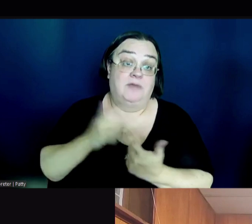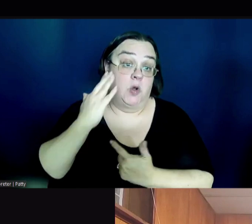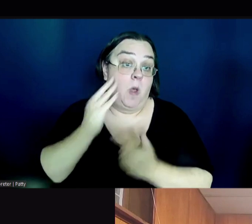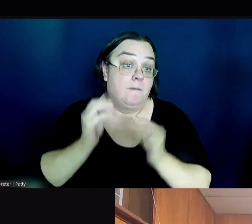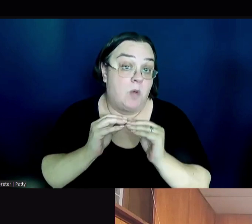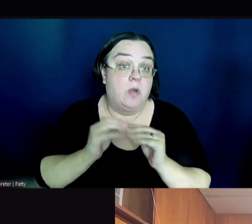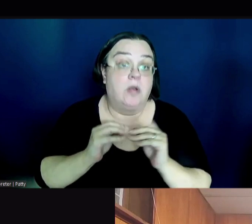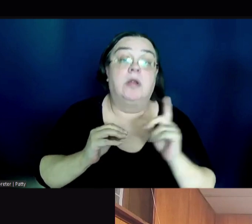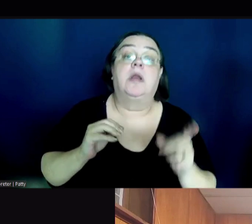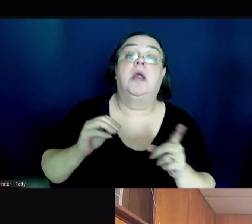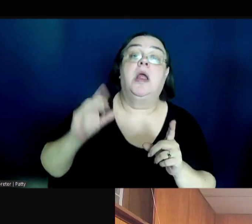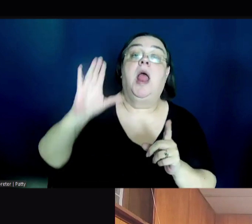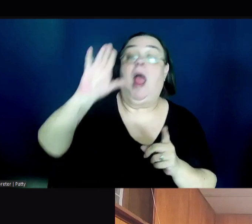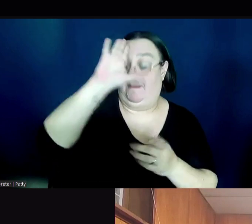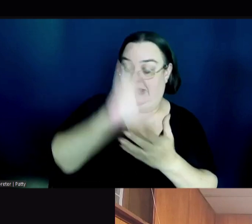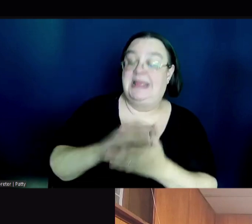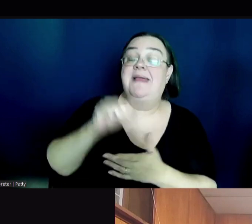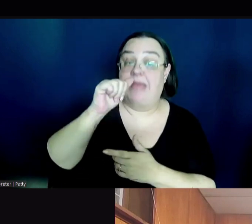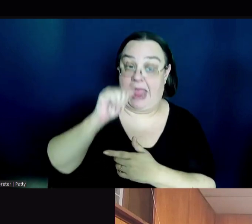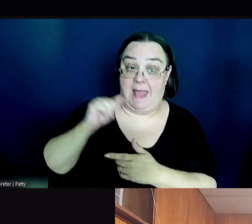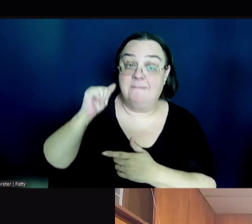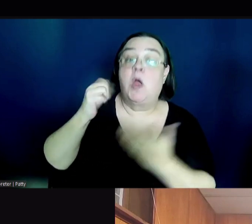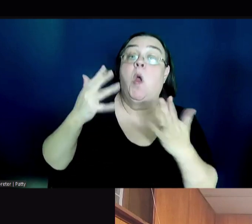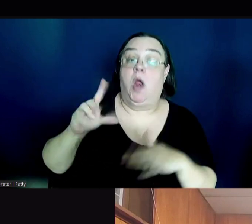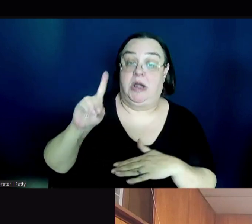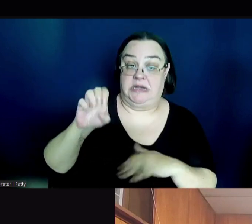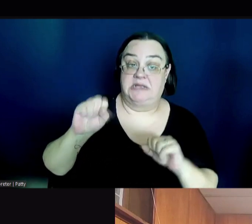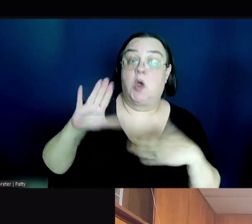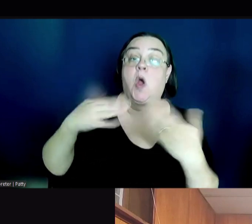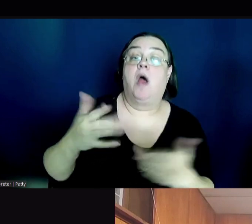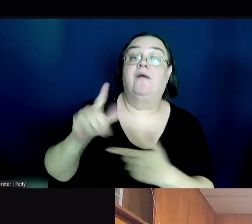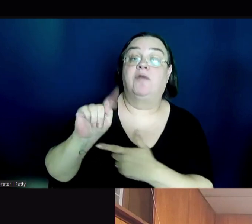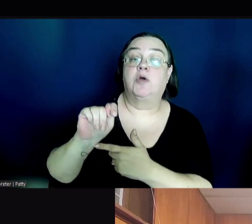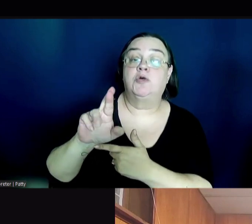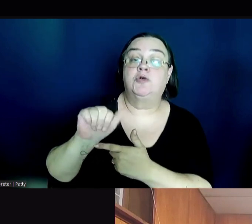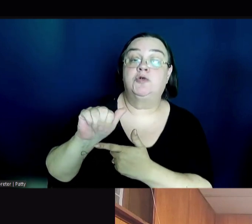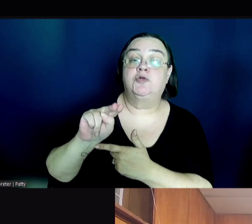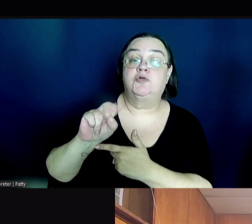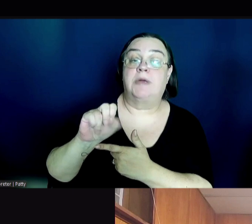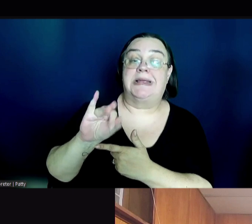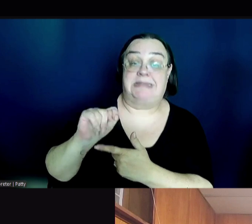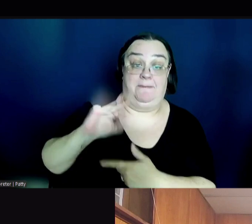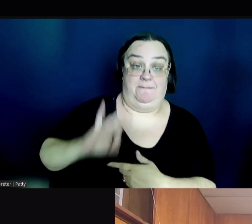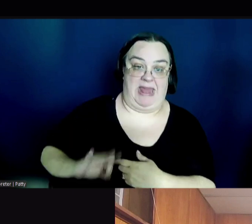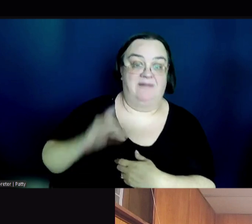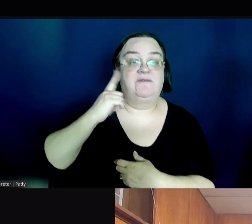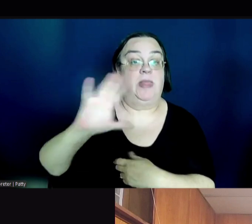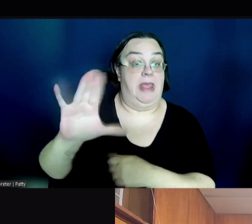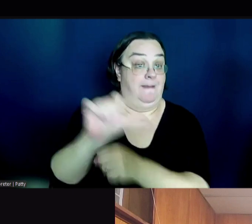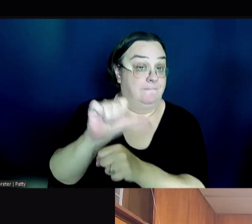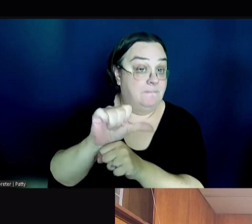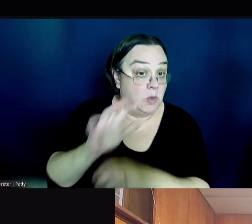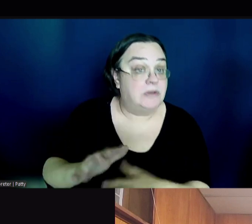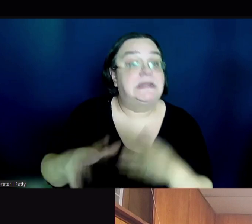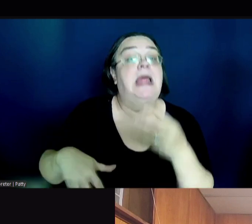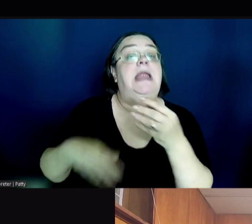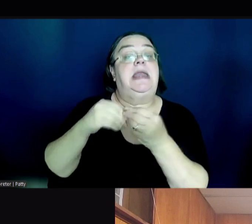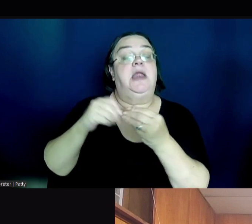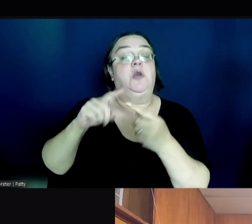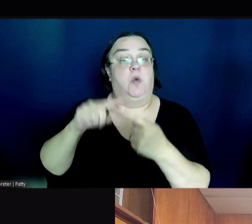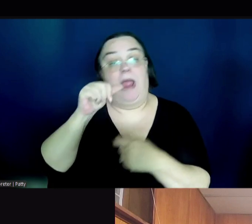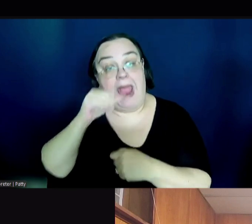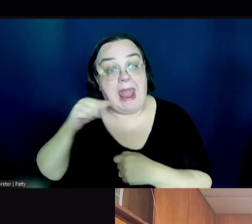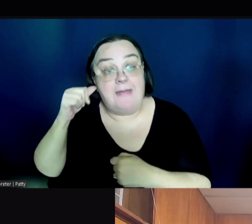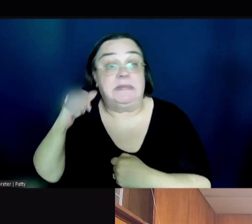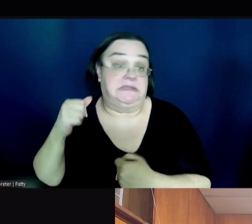believe Amazon already does offer transit benefits as one of their employee benefits. And in addition to Amazon, we want